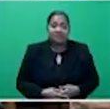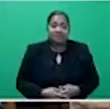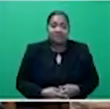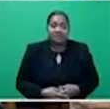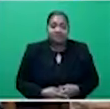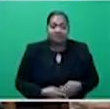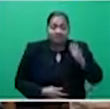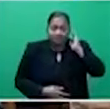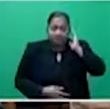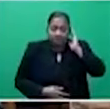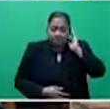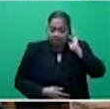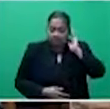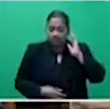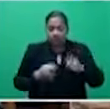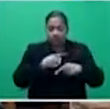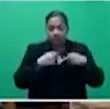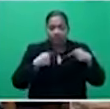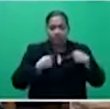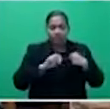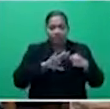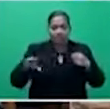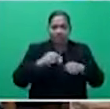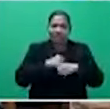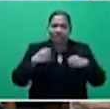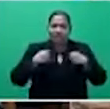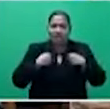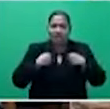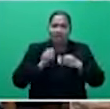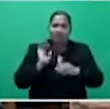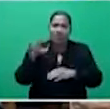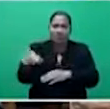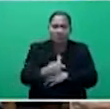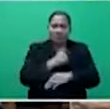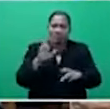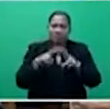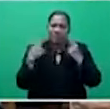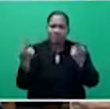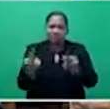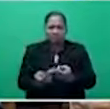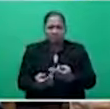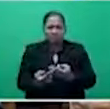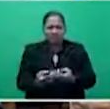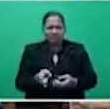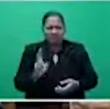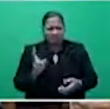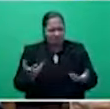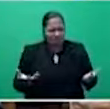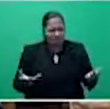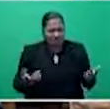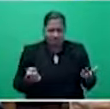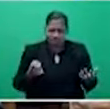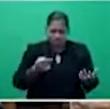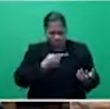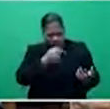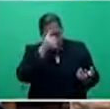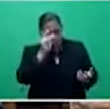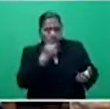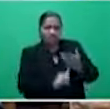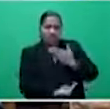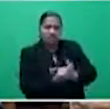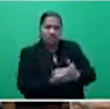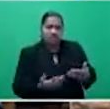all our foreign relationships. The people are looking down on us. Again, what a preposterous statement. Does he know what's happening? Maybe he just irked about the fact that he was